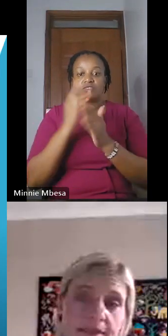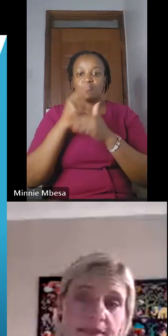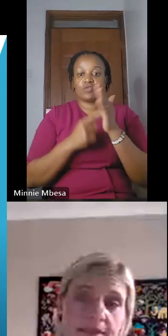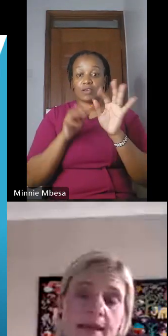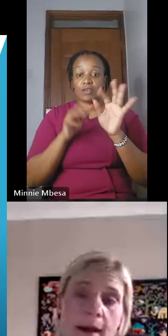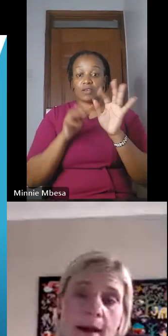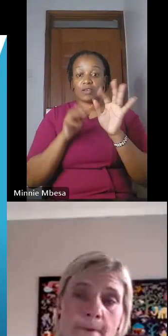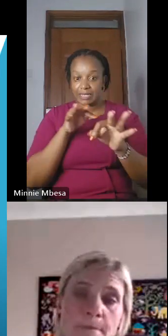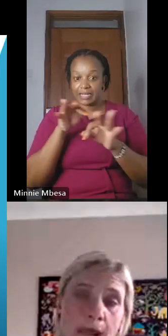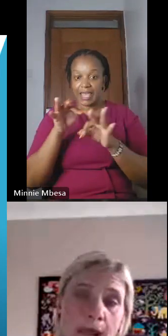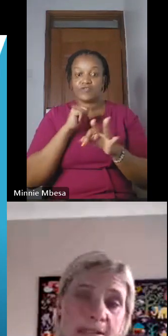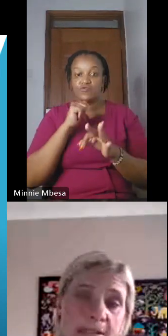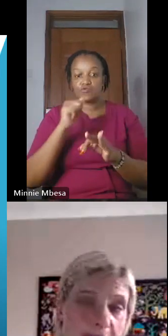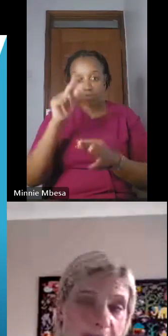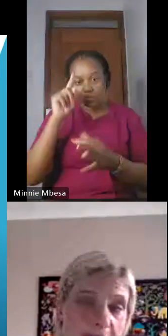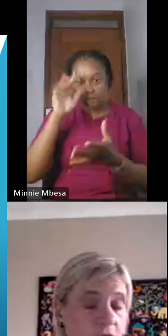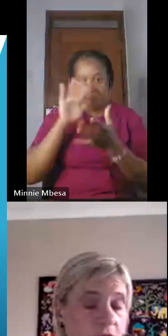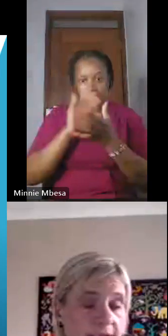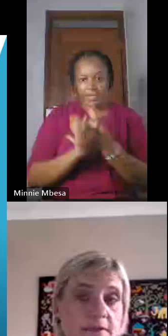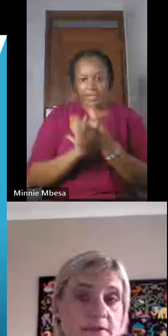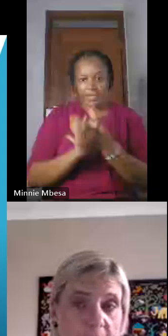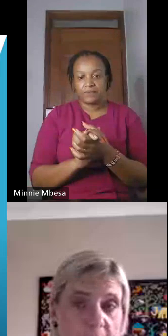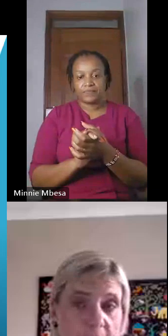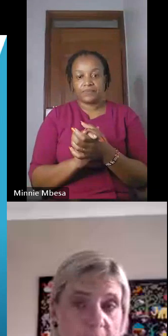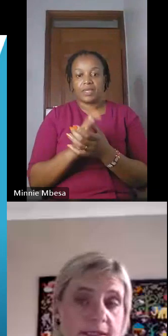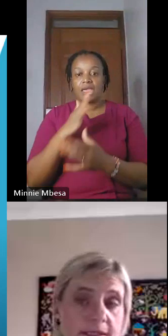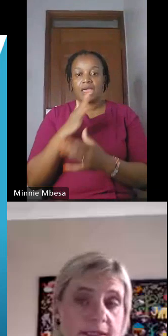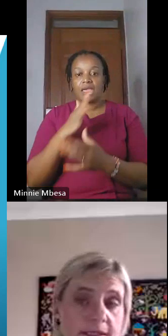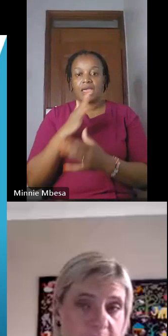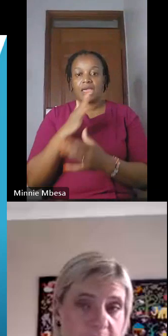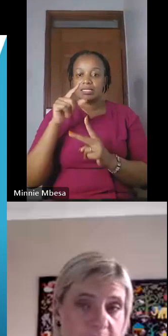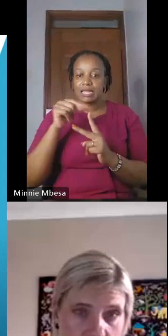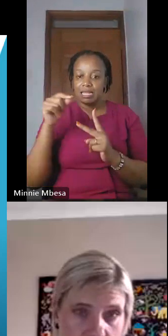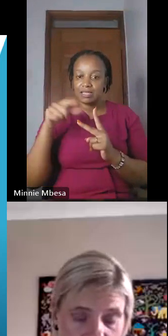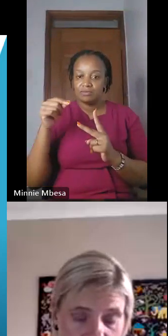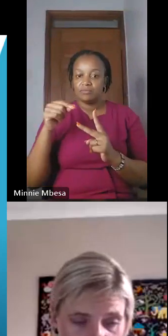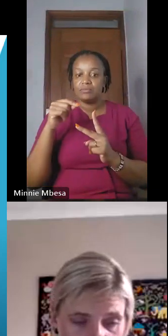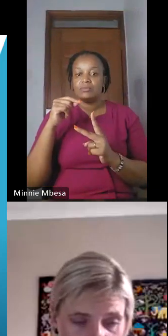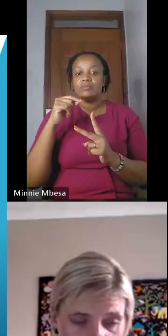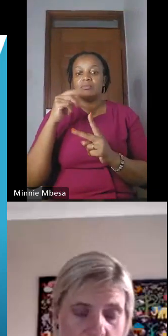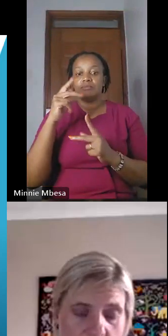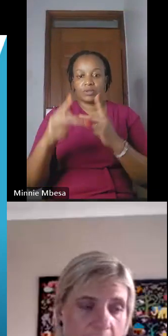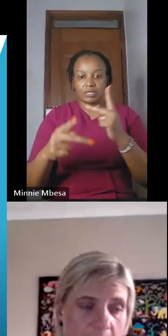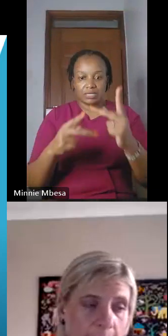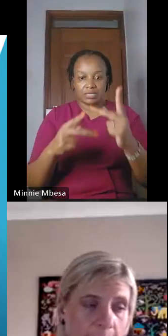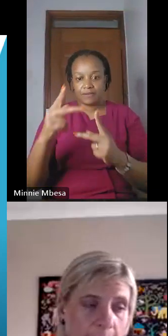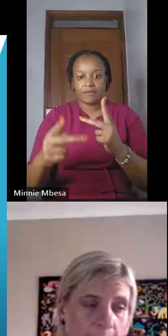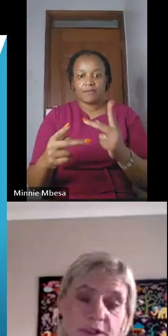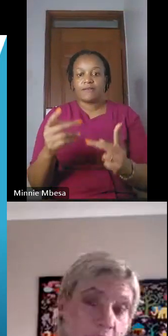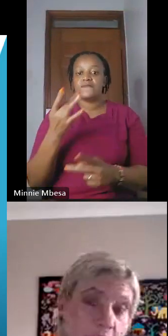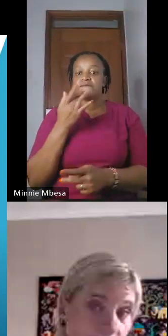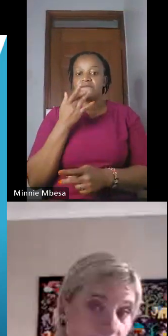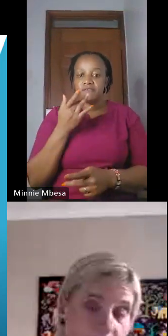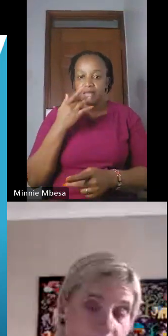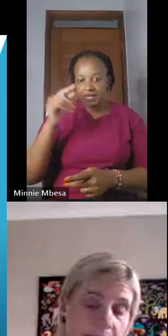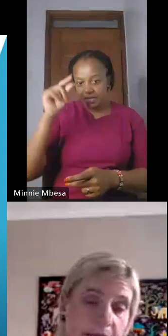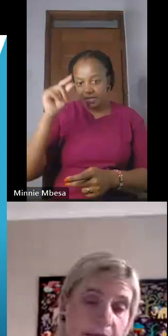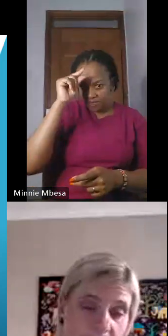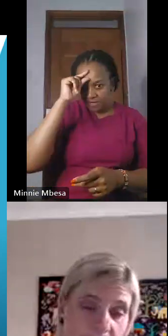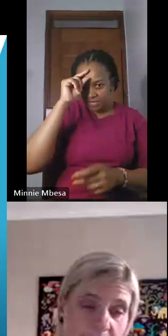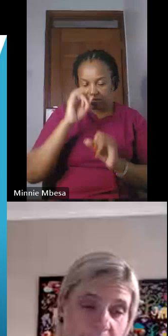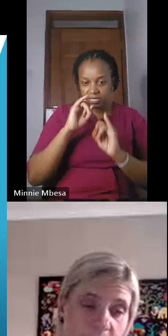believe that our selection processes favored government institutions. We do not